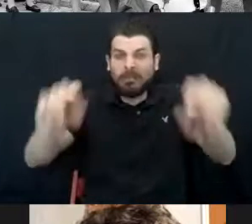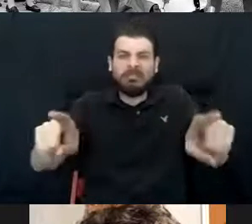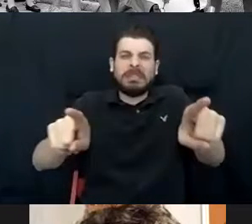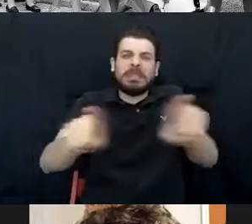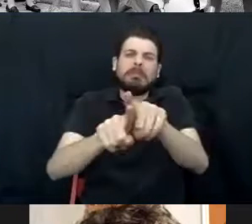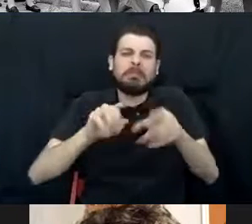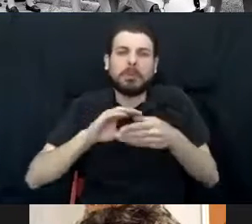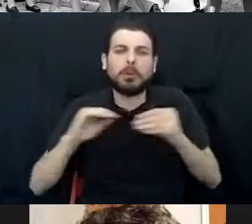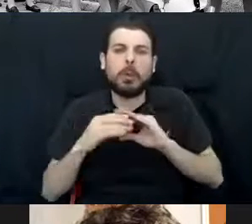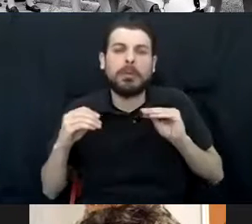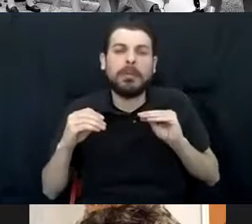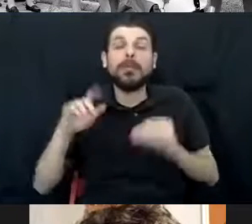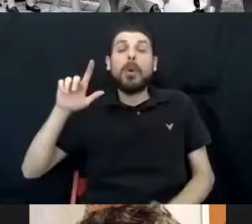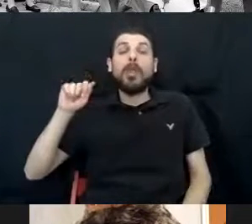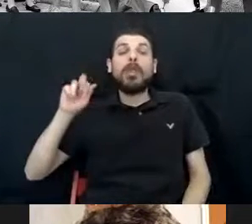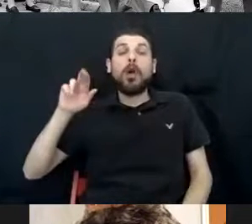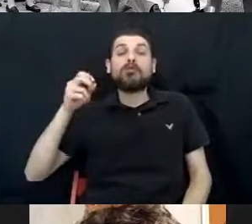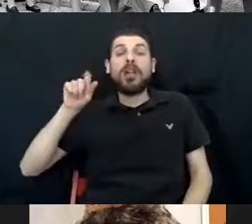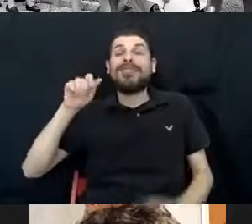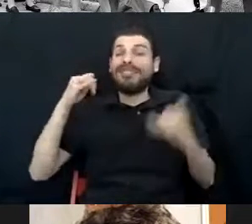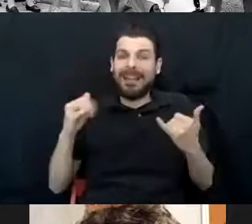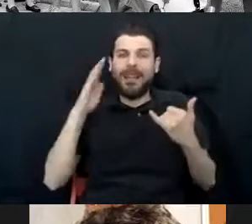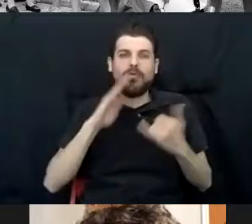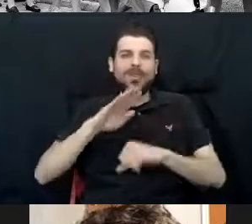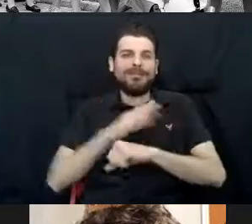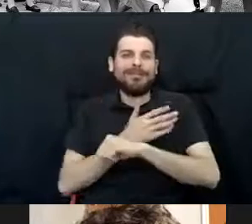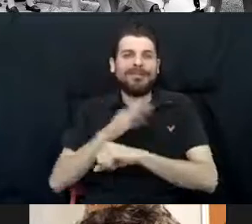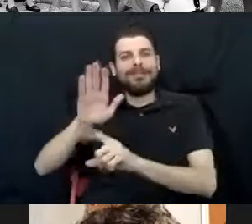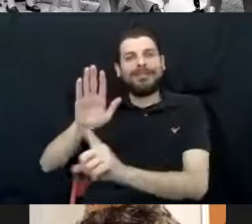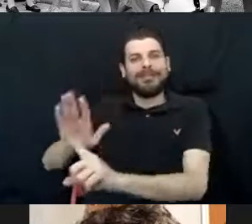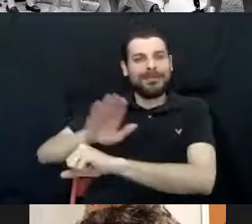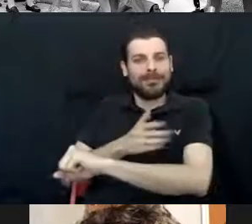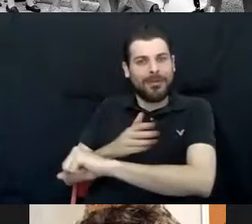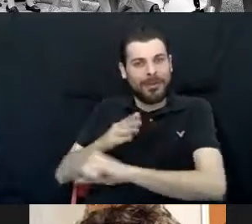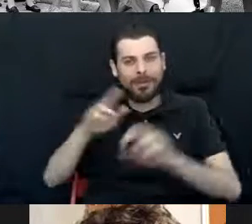Rhonda will now sing Marshall Jones's In the Mississippi River.